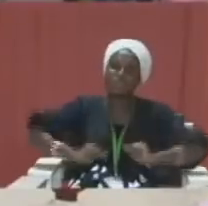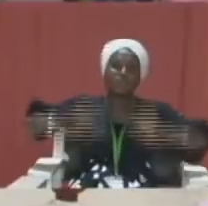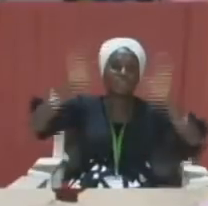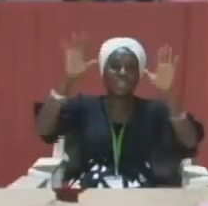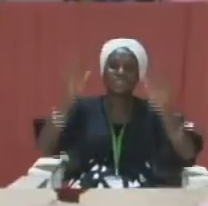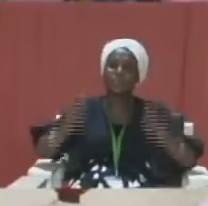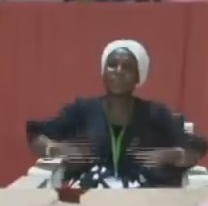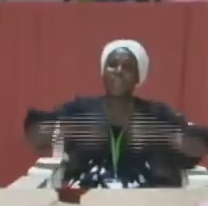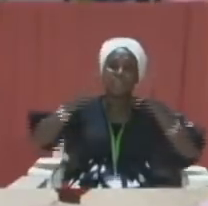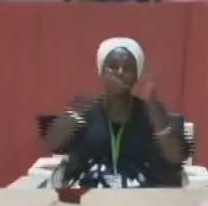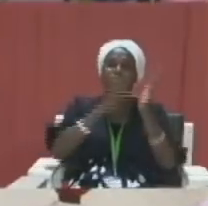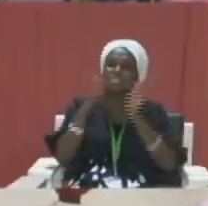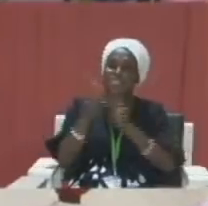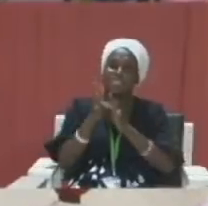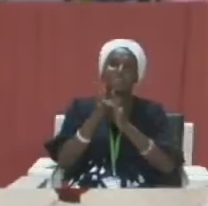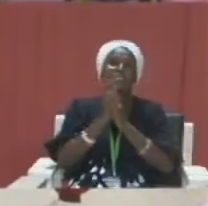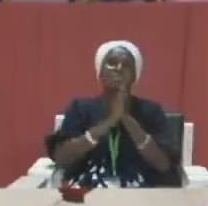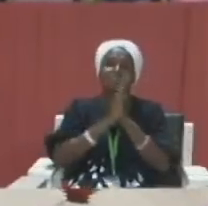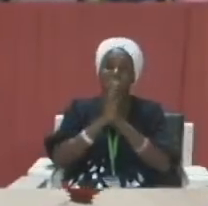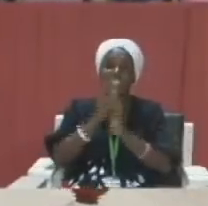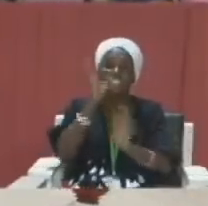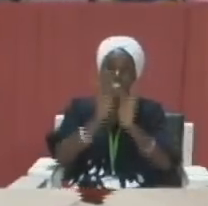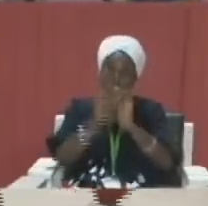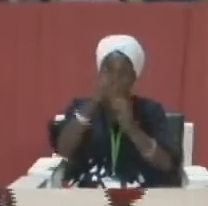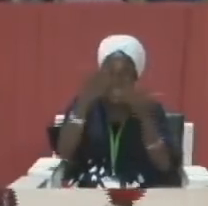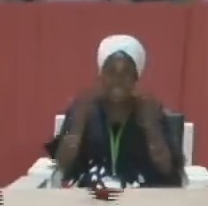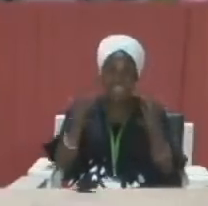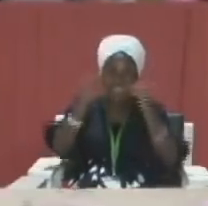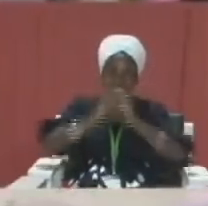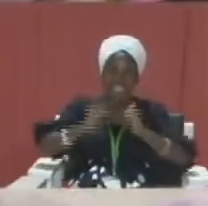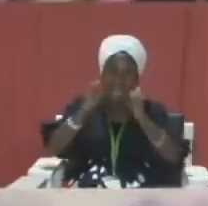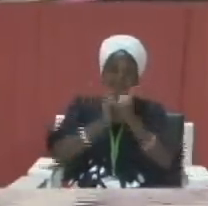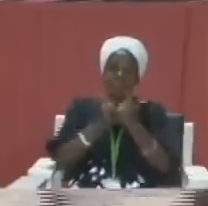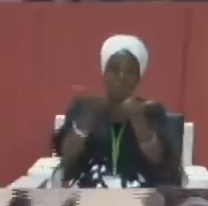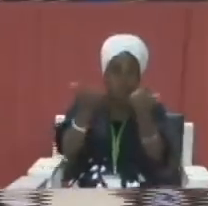I'm holding on for you. I see you coming. Just keep coming.